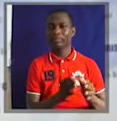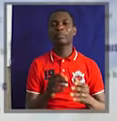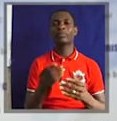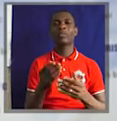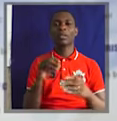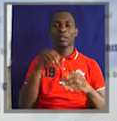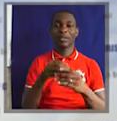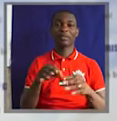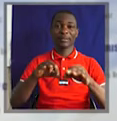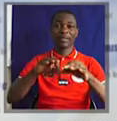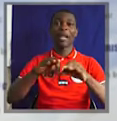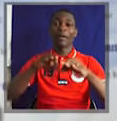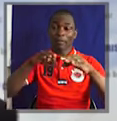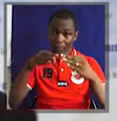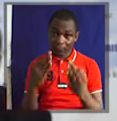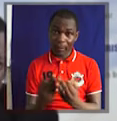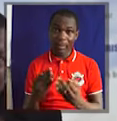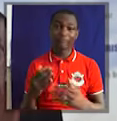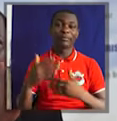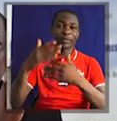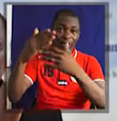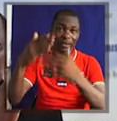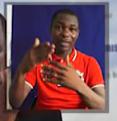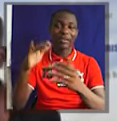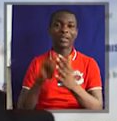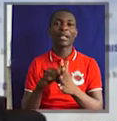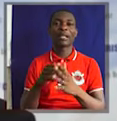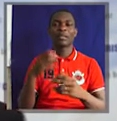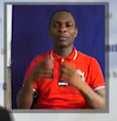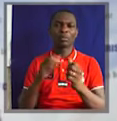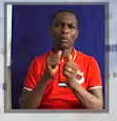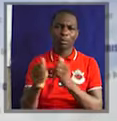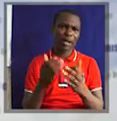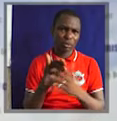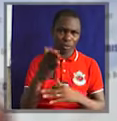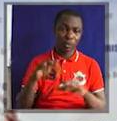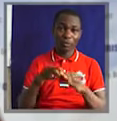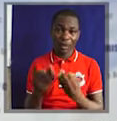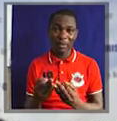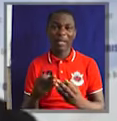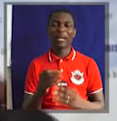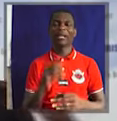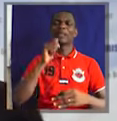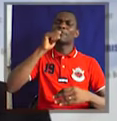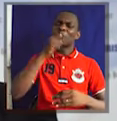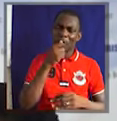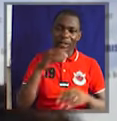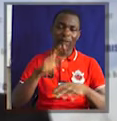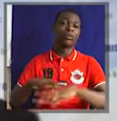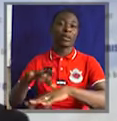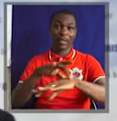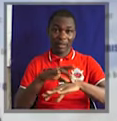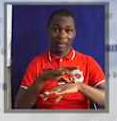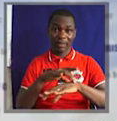abusua santimu BB to me enantimu ah ewo wi ase aye no mystery bi e wo